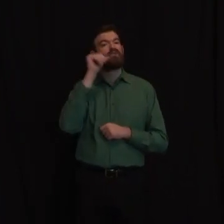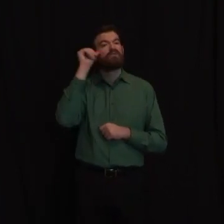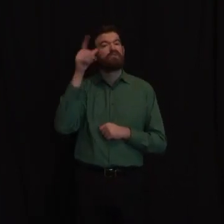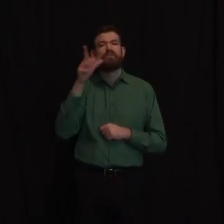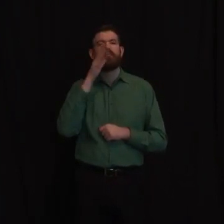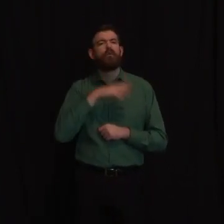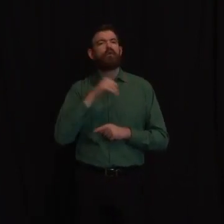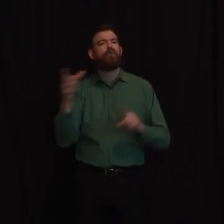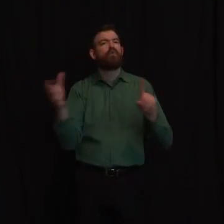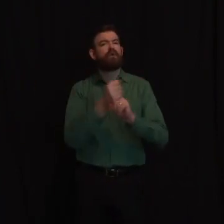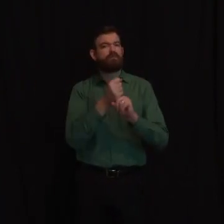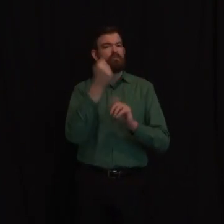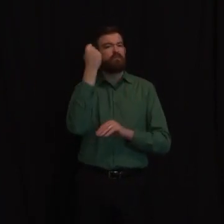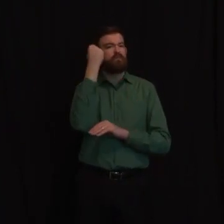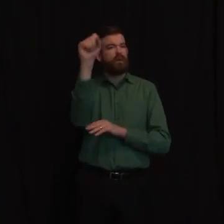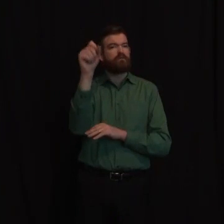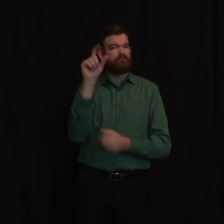thing?